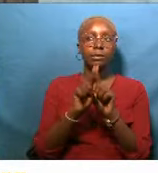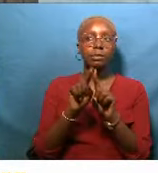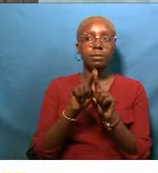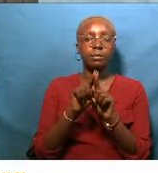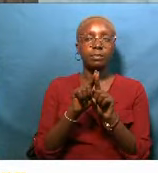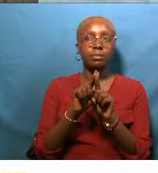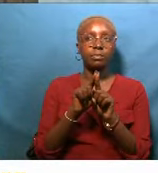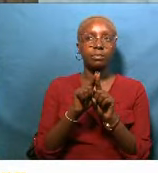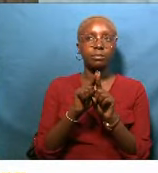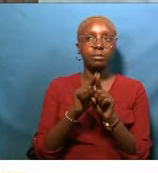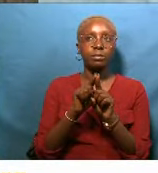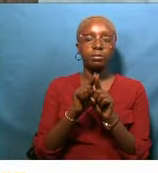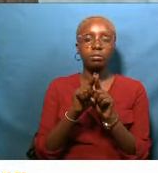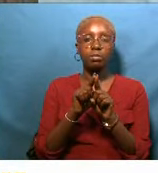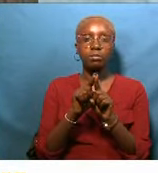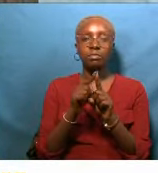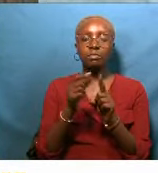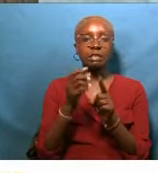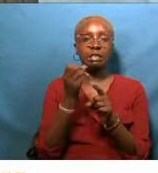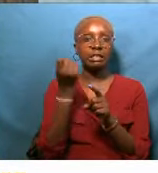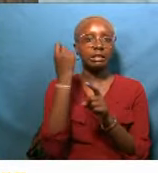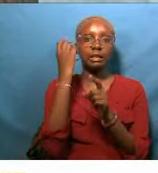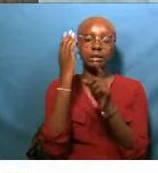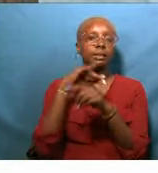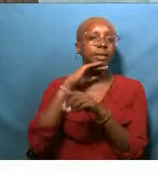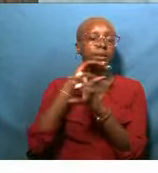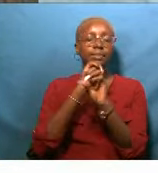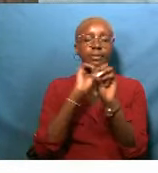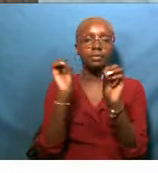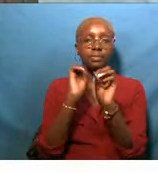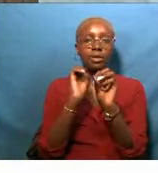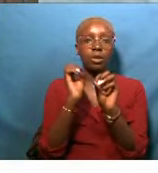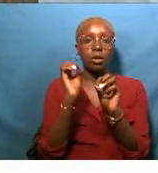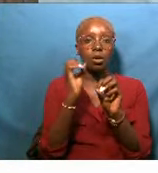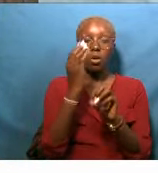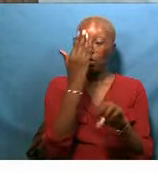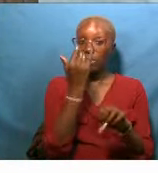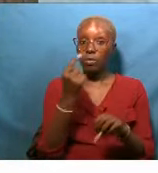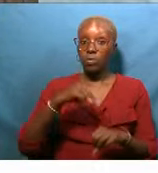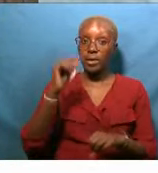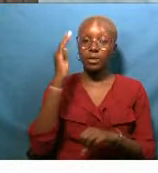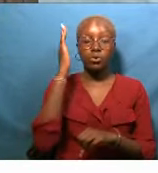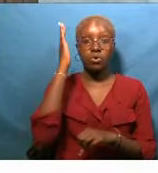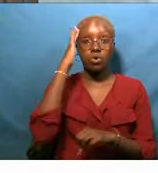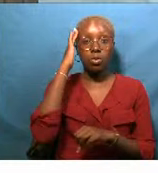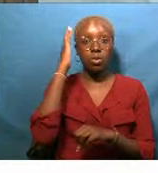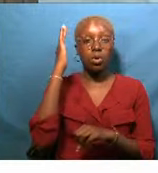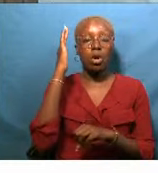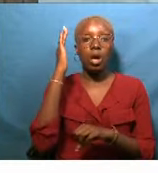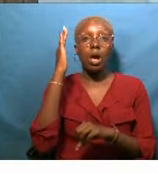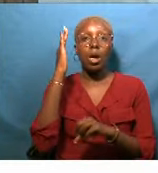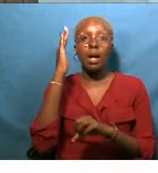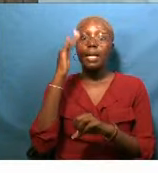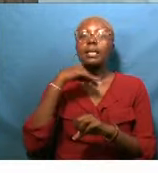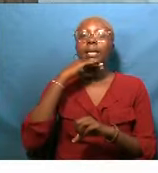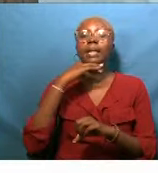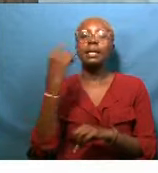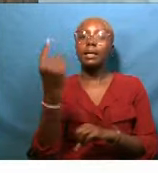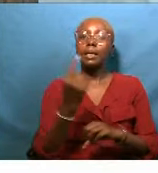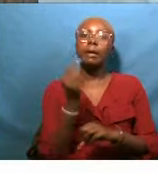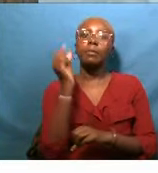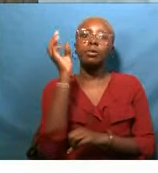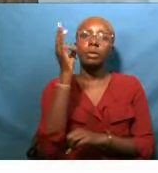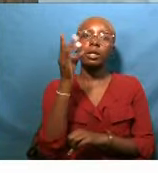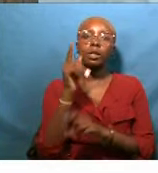death. We all know that one day it will come to us. When we were in theological college, one